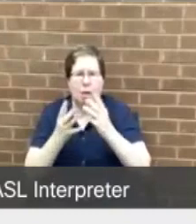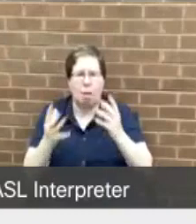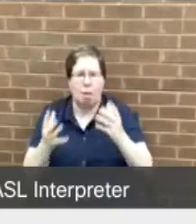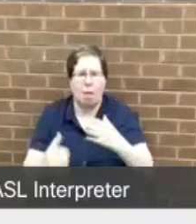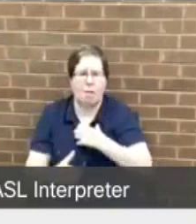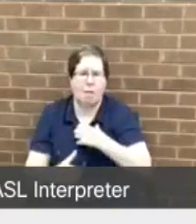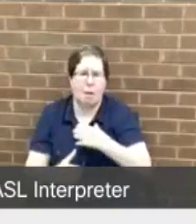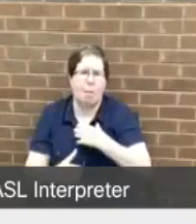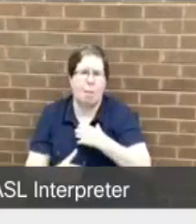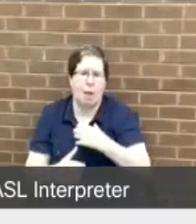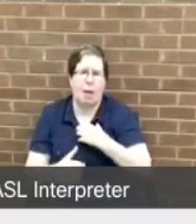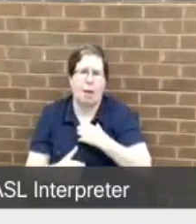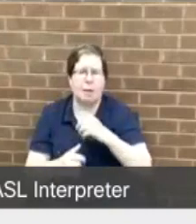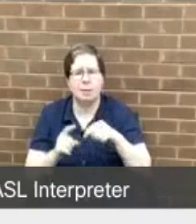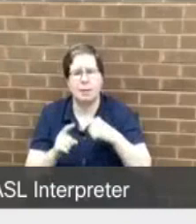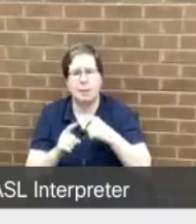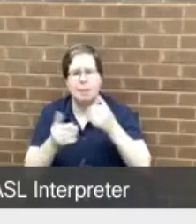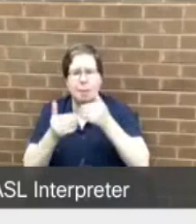complaints about